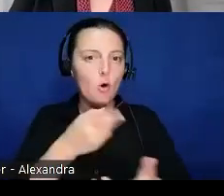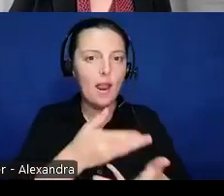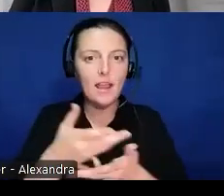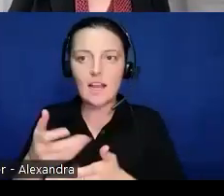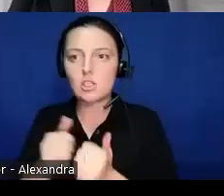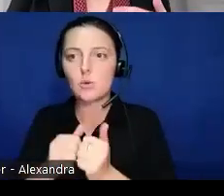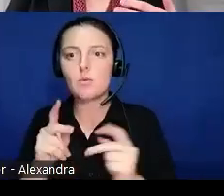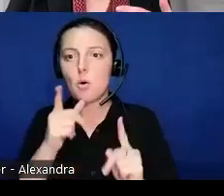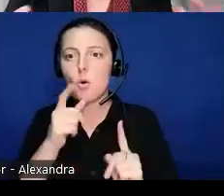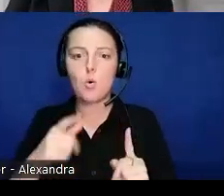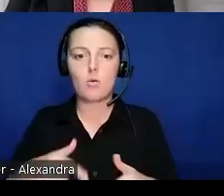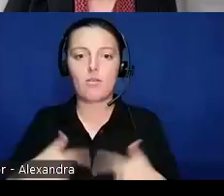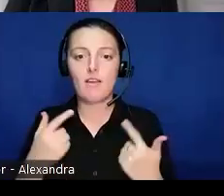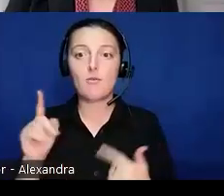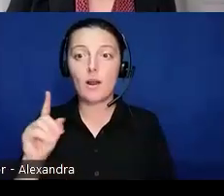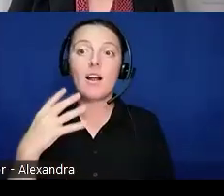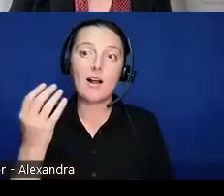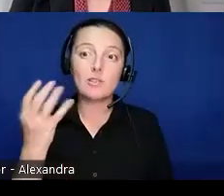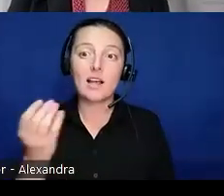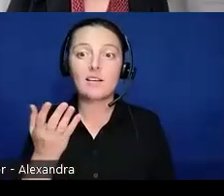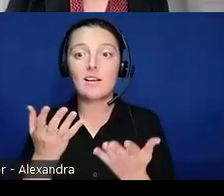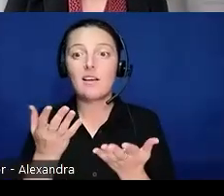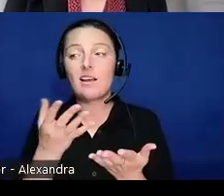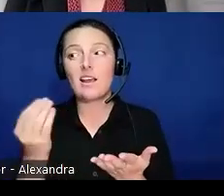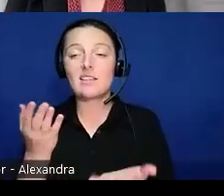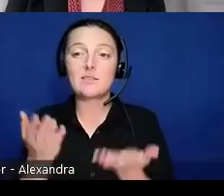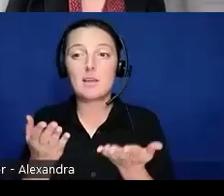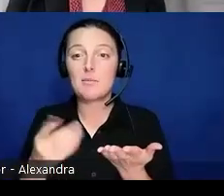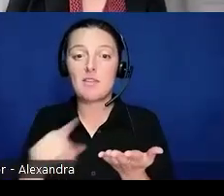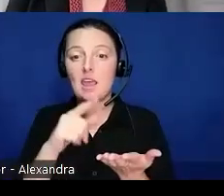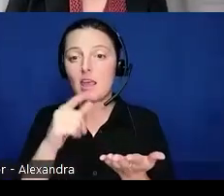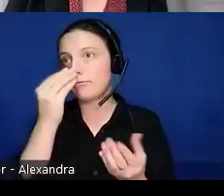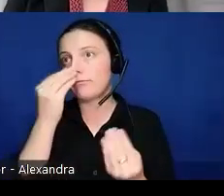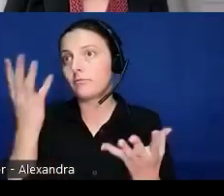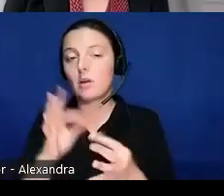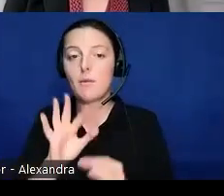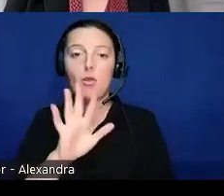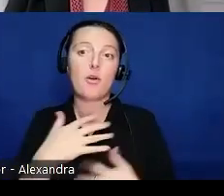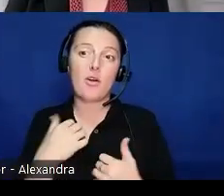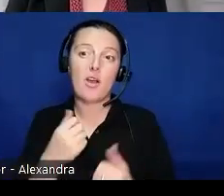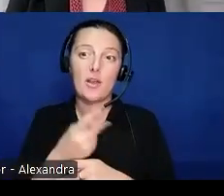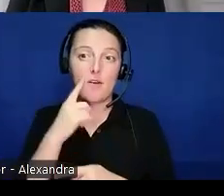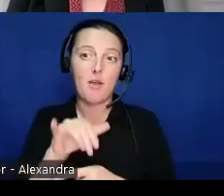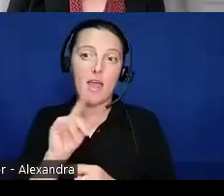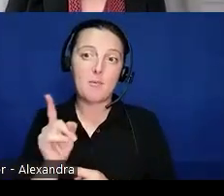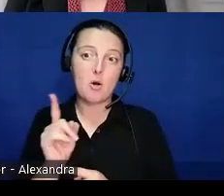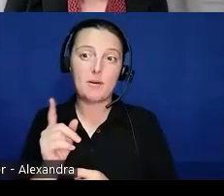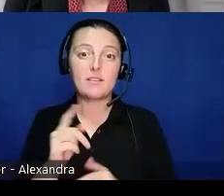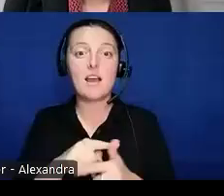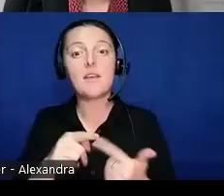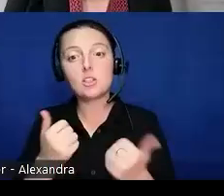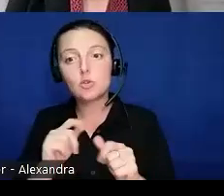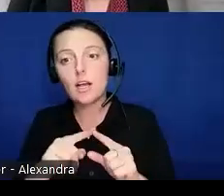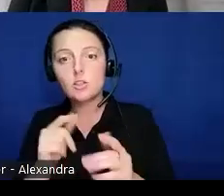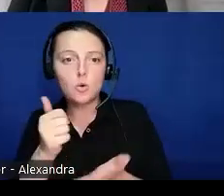and may think nothing of their healthcare in that moment, and trying to help them maybe see that someone cares